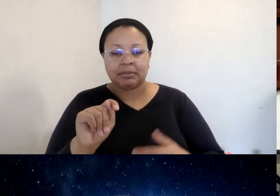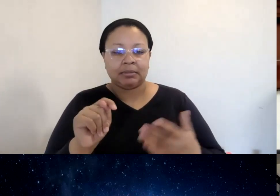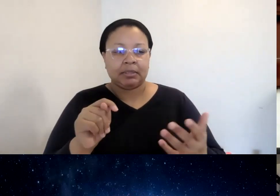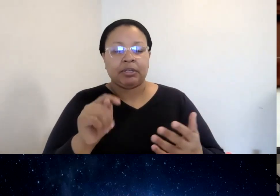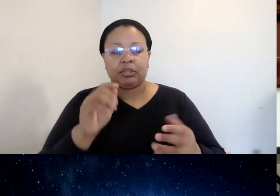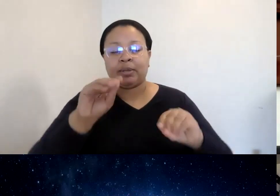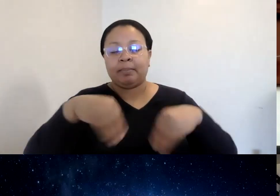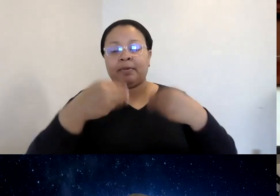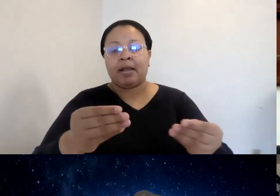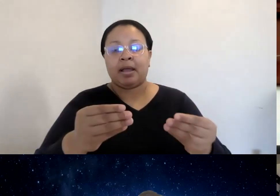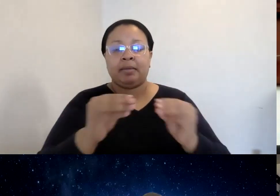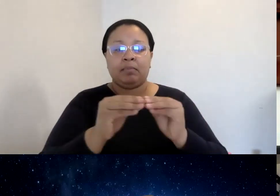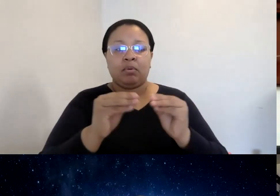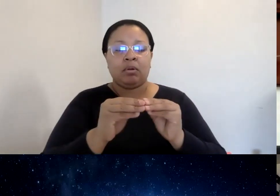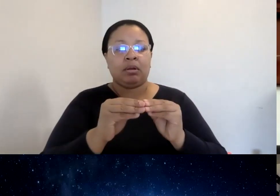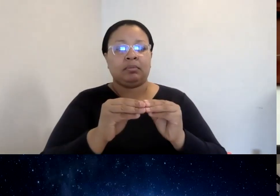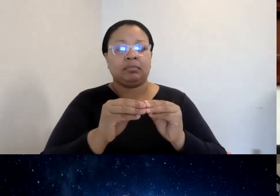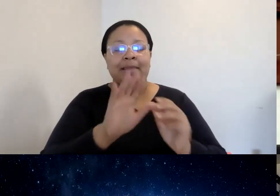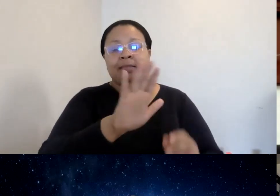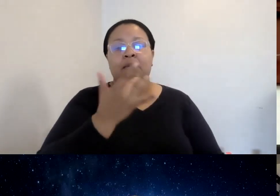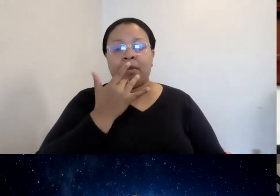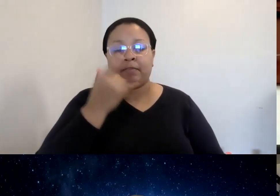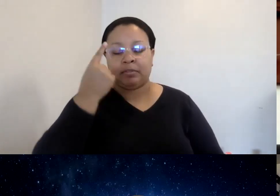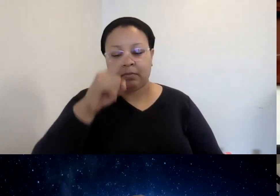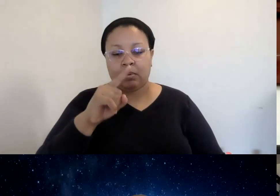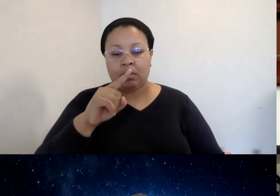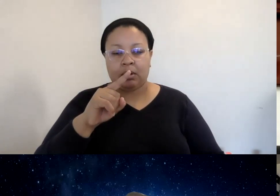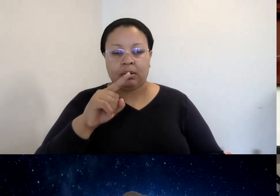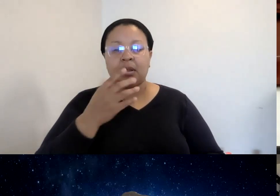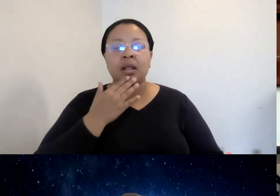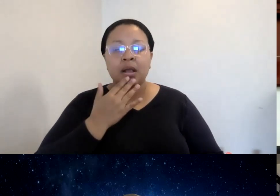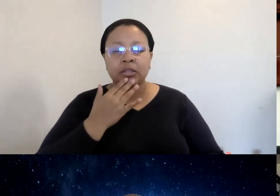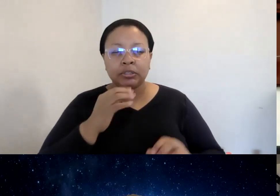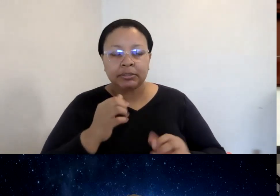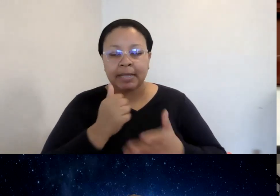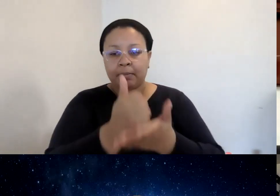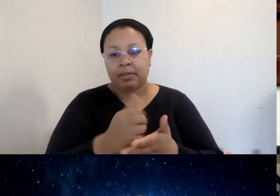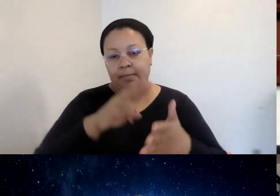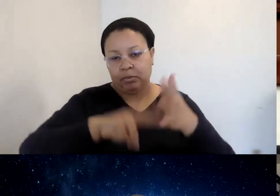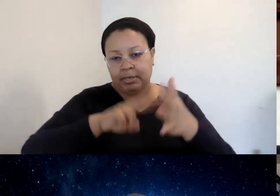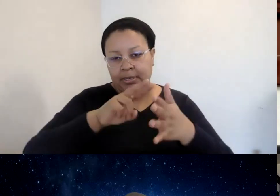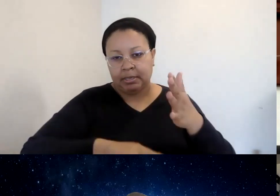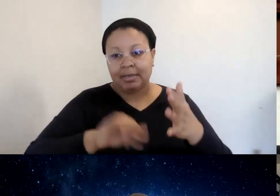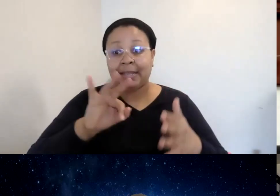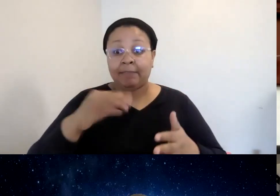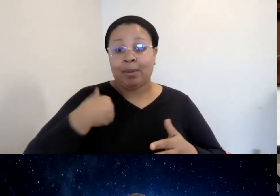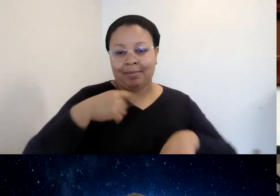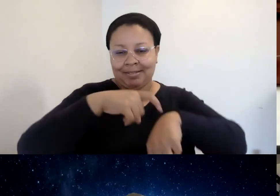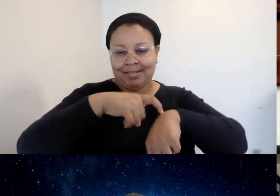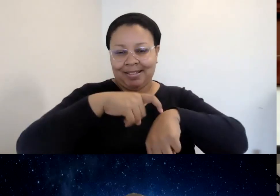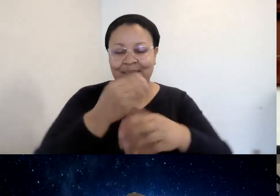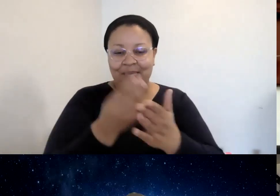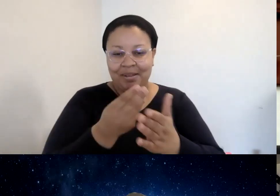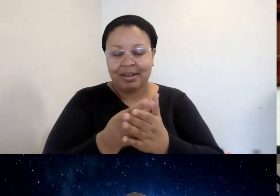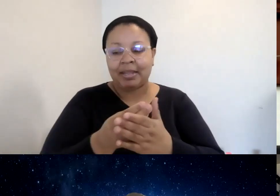website. On your website. So that's also another tool that you can have your programmer, if you have the time and money to do so, your programmer